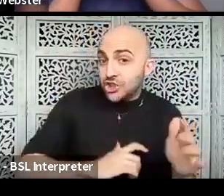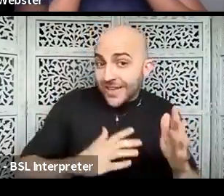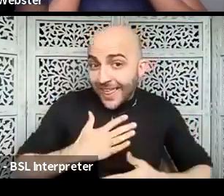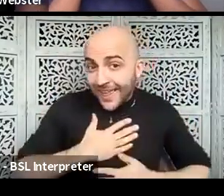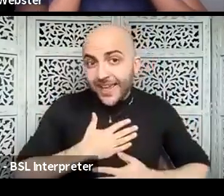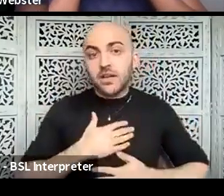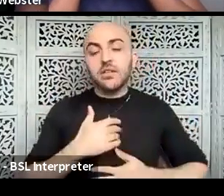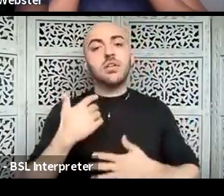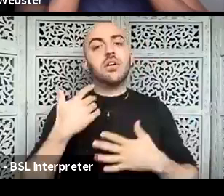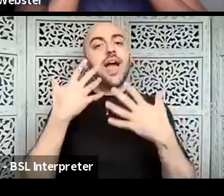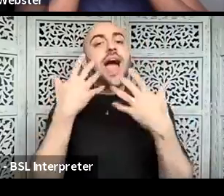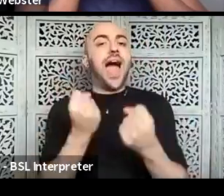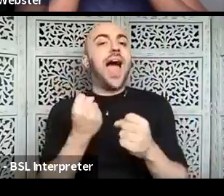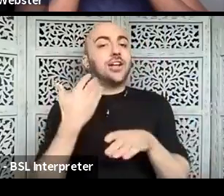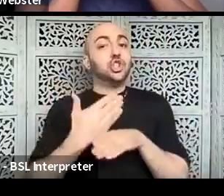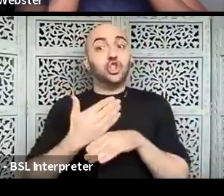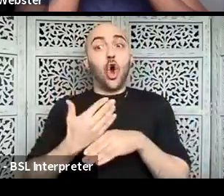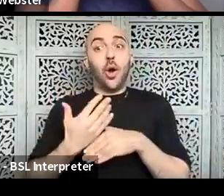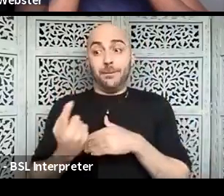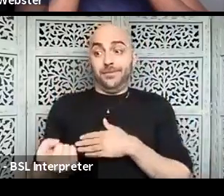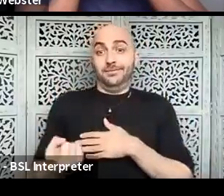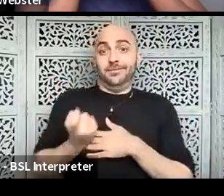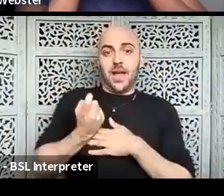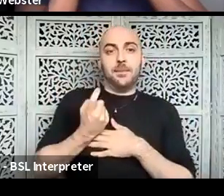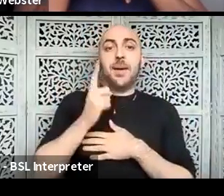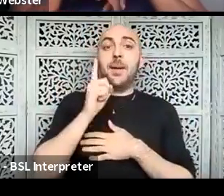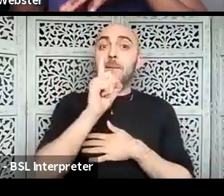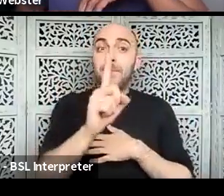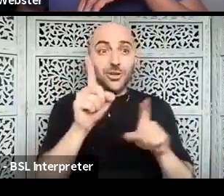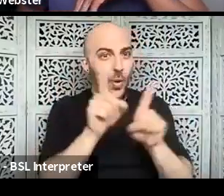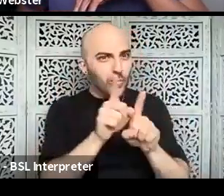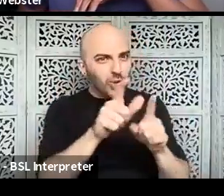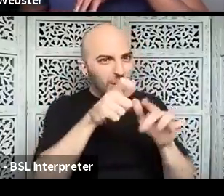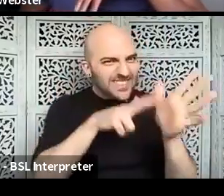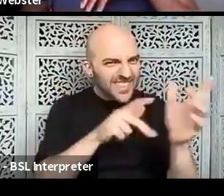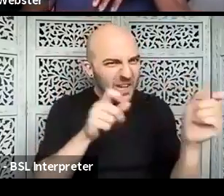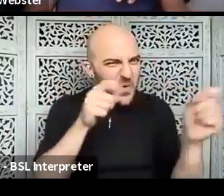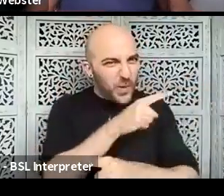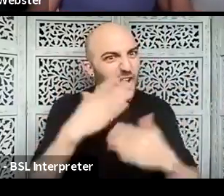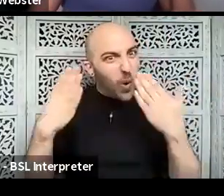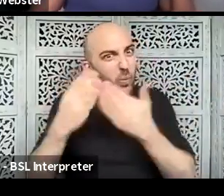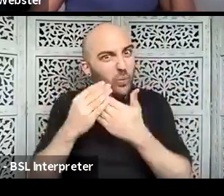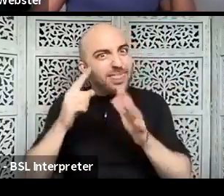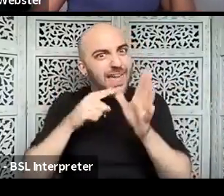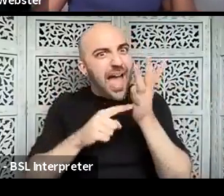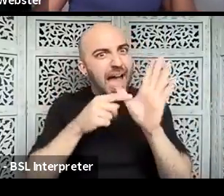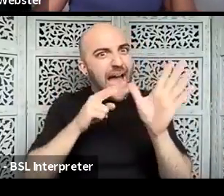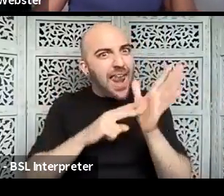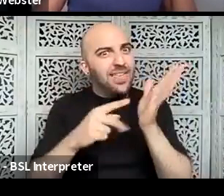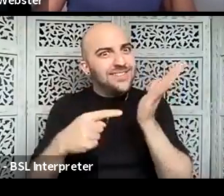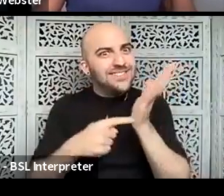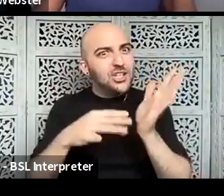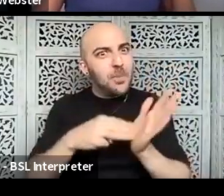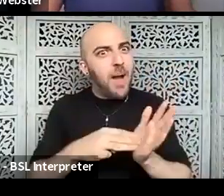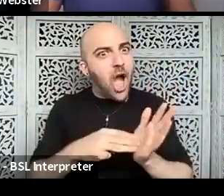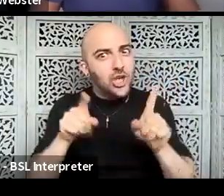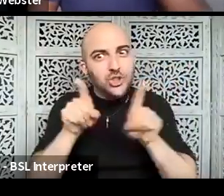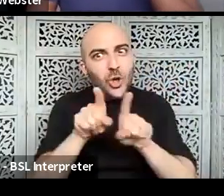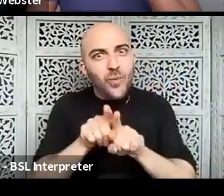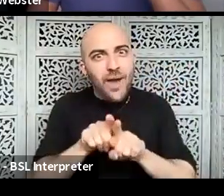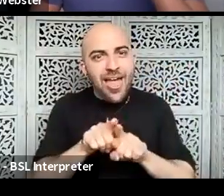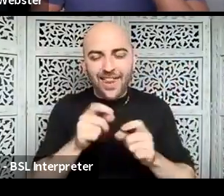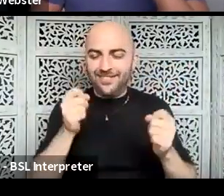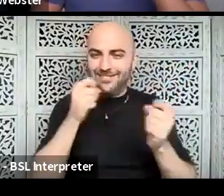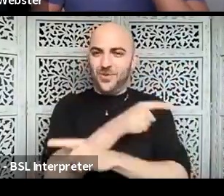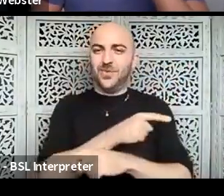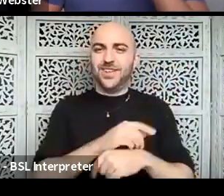a job lined up. Bizarrely, Dean, it was also with Alan Titchmarsh. But basically, it's as things sort